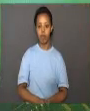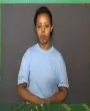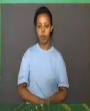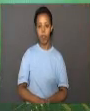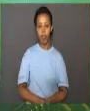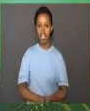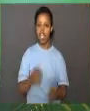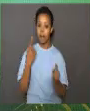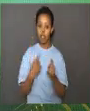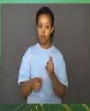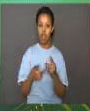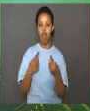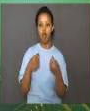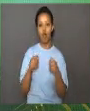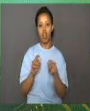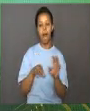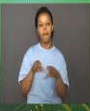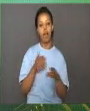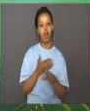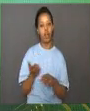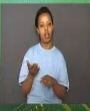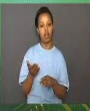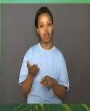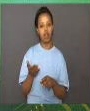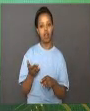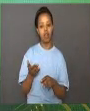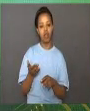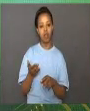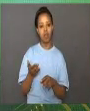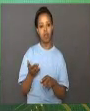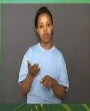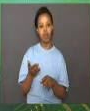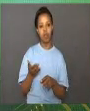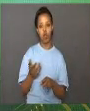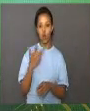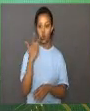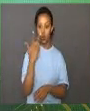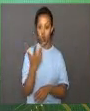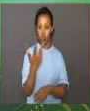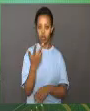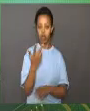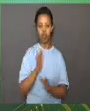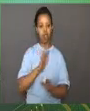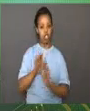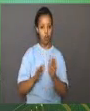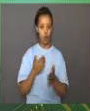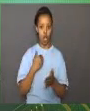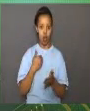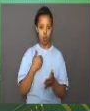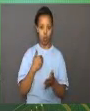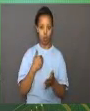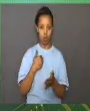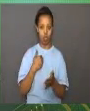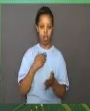For our last activity, students, can you identify the 3 steps involved in